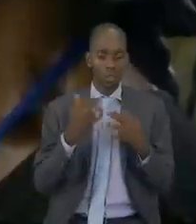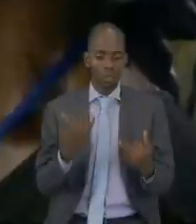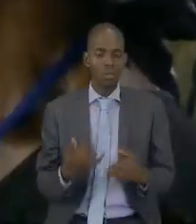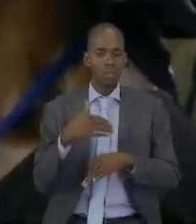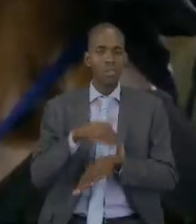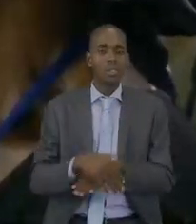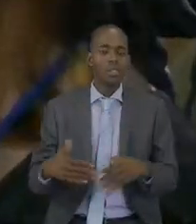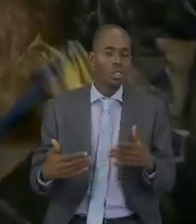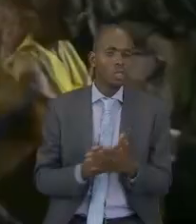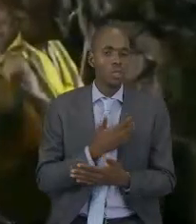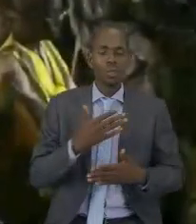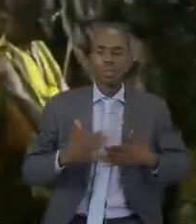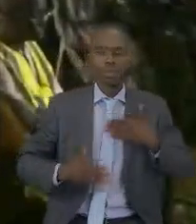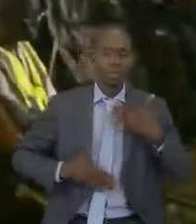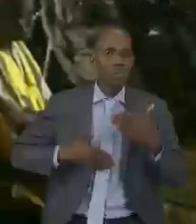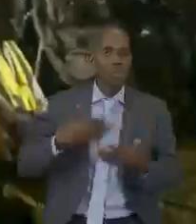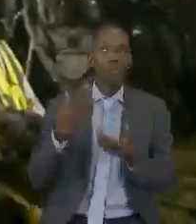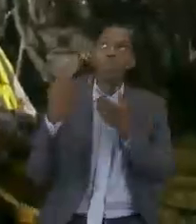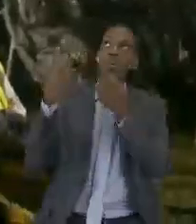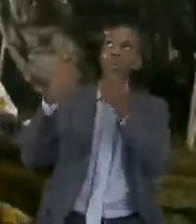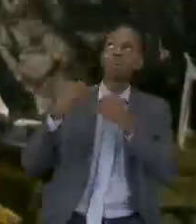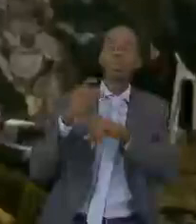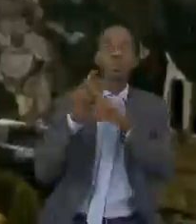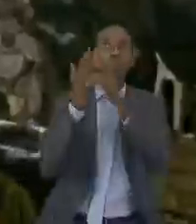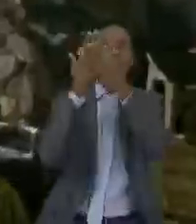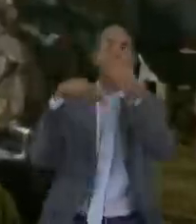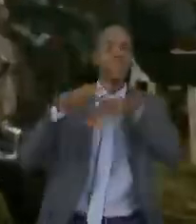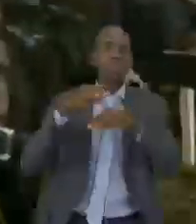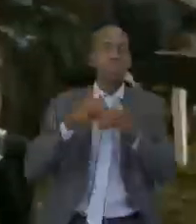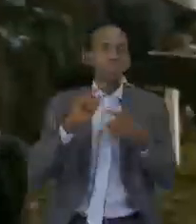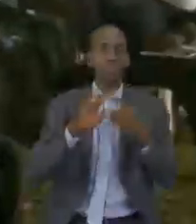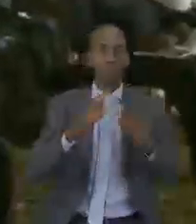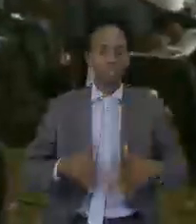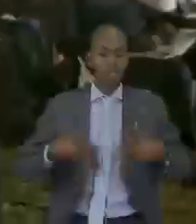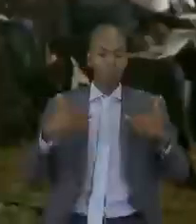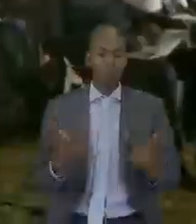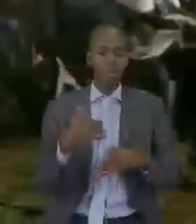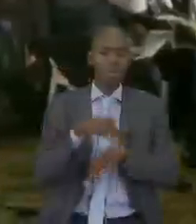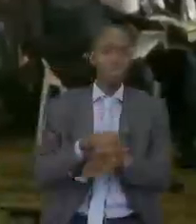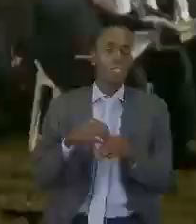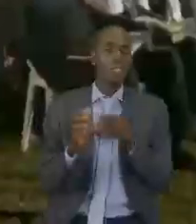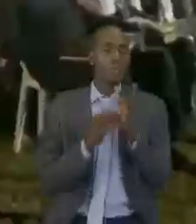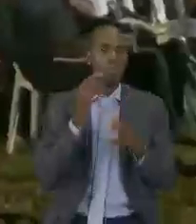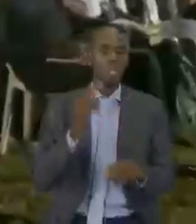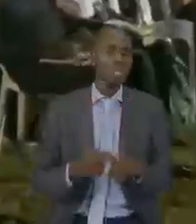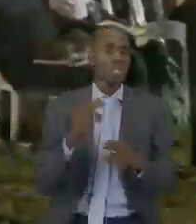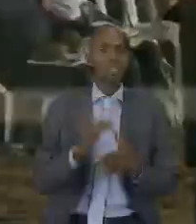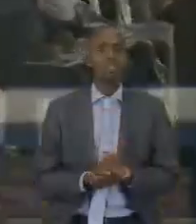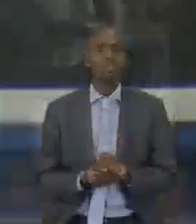new joy coming from heaven into your life tonight, in Jesus' name.